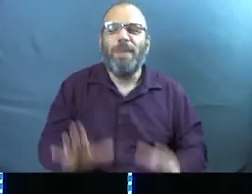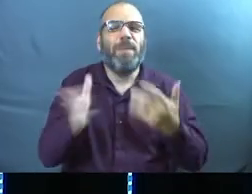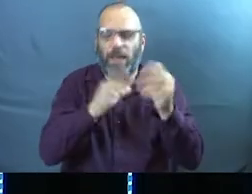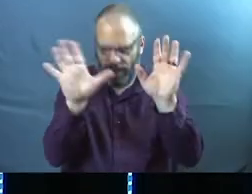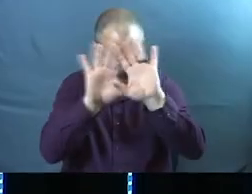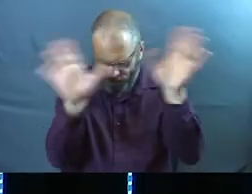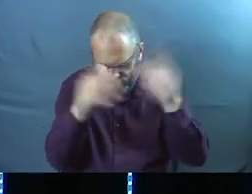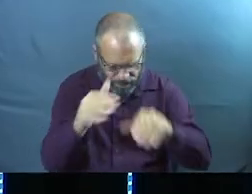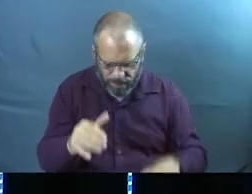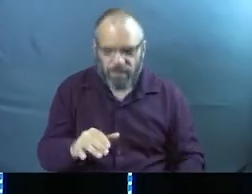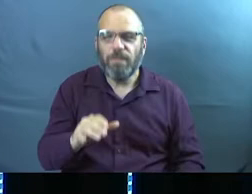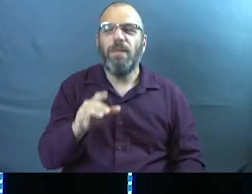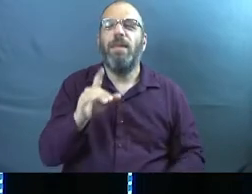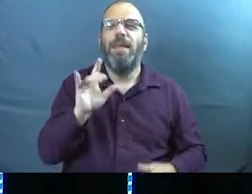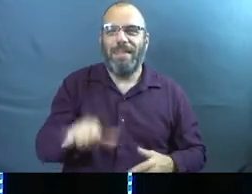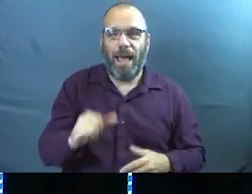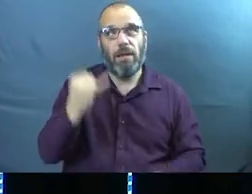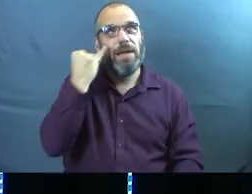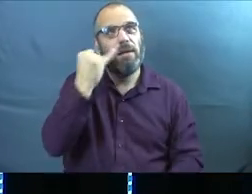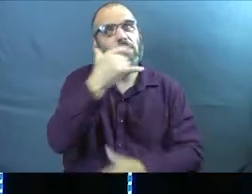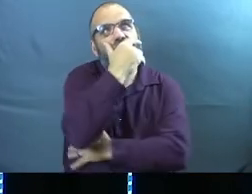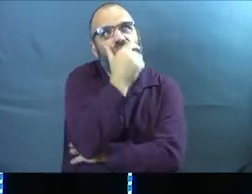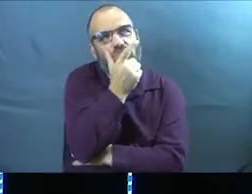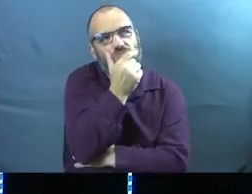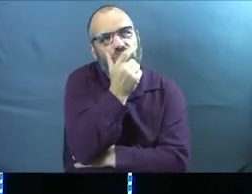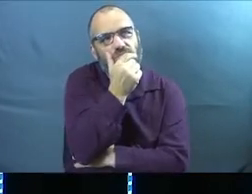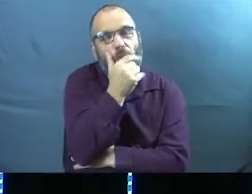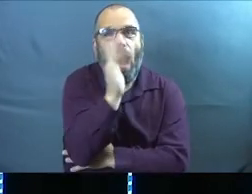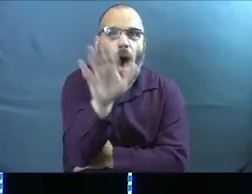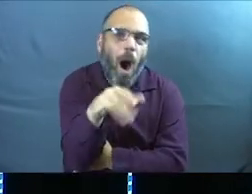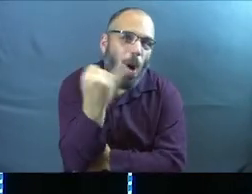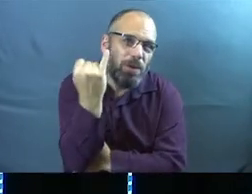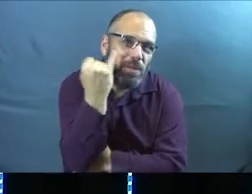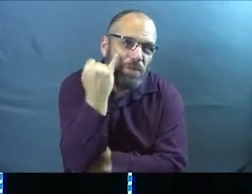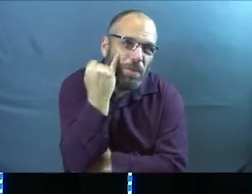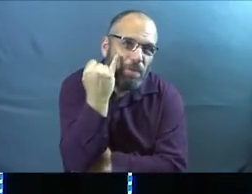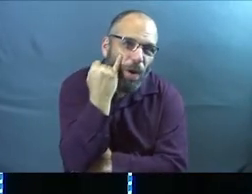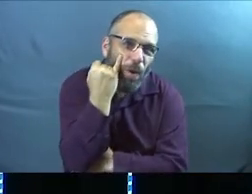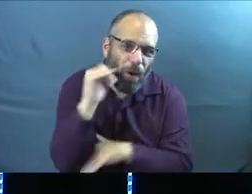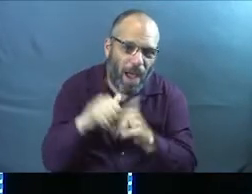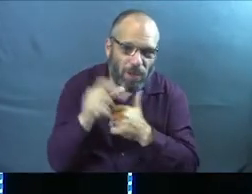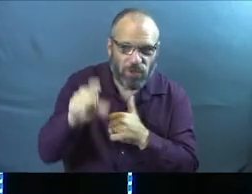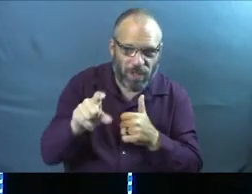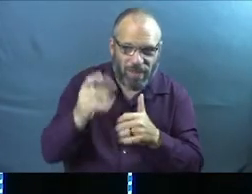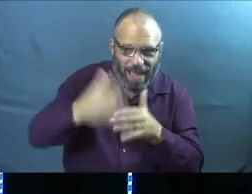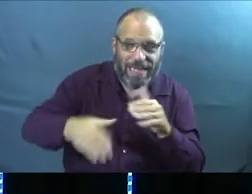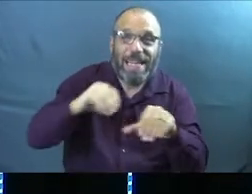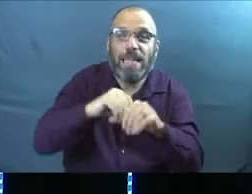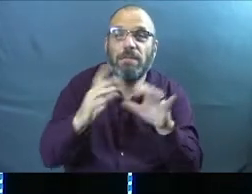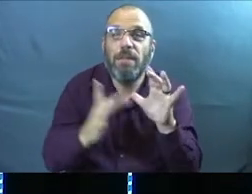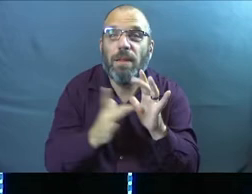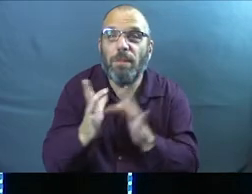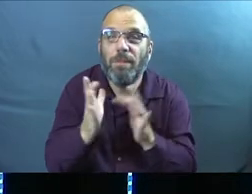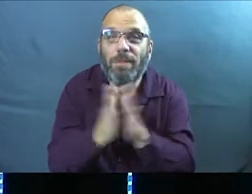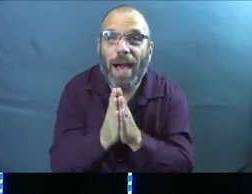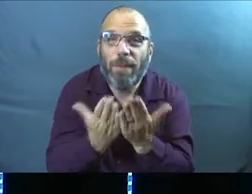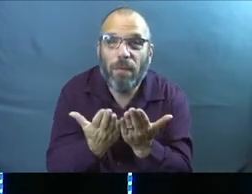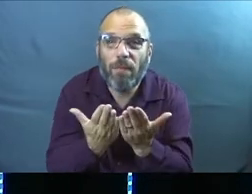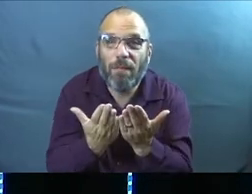Anyway, so then I take that idea and I'm like, what if we could have done a How It Should Have Ended in the Bible?